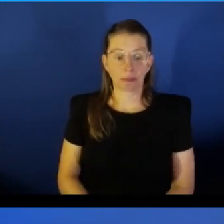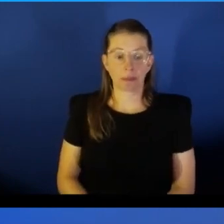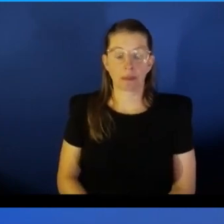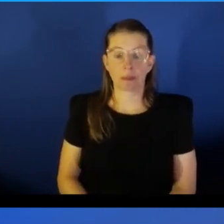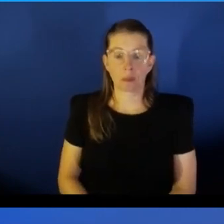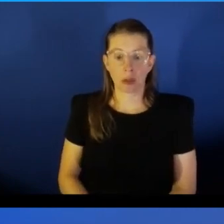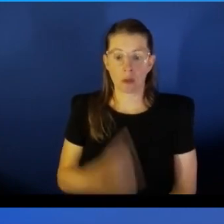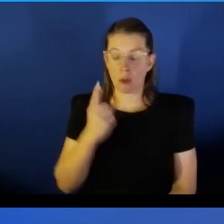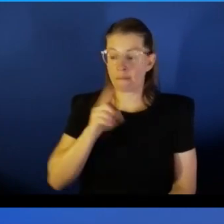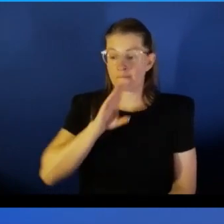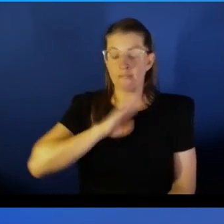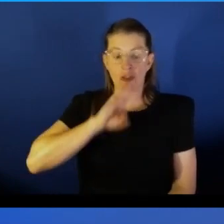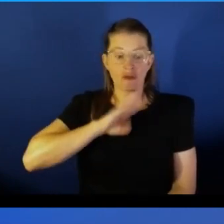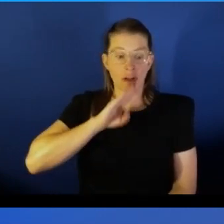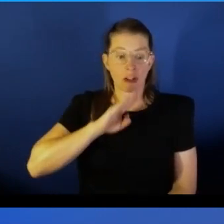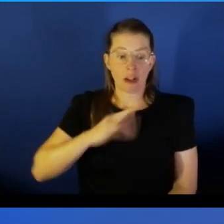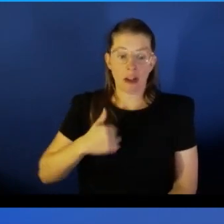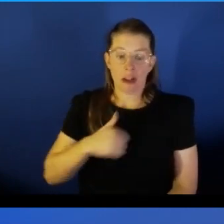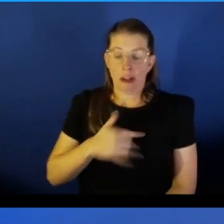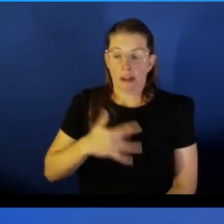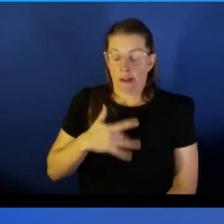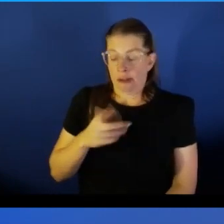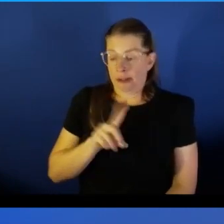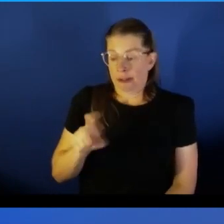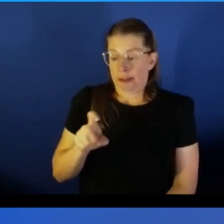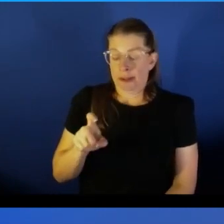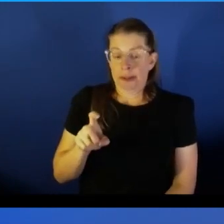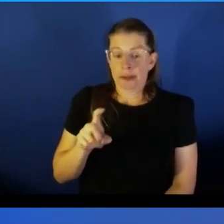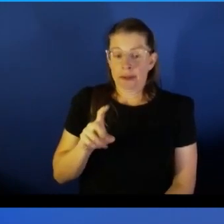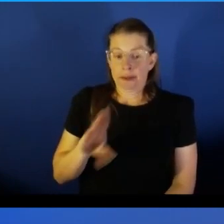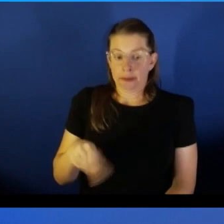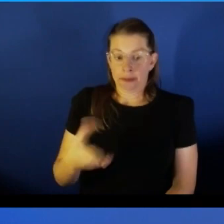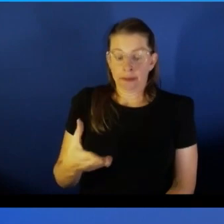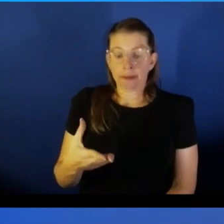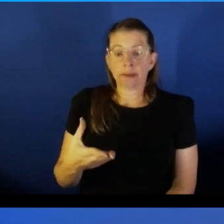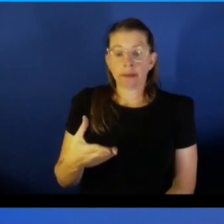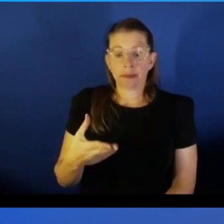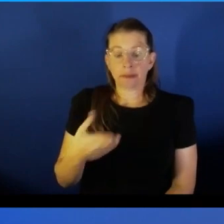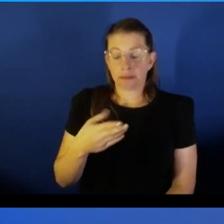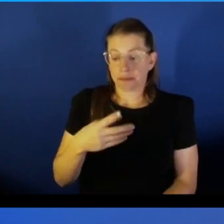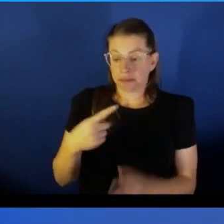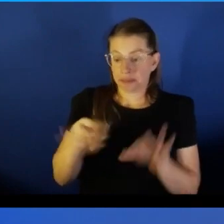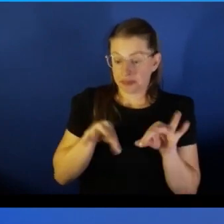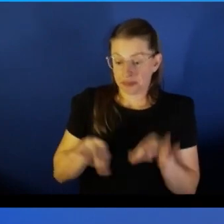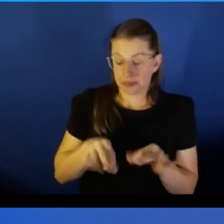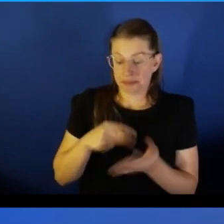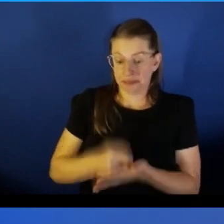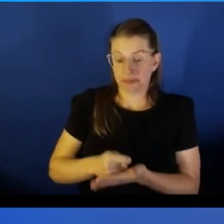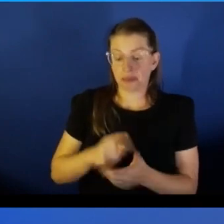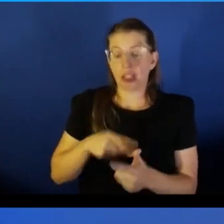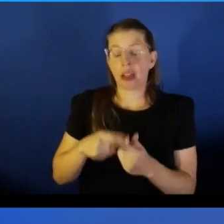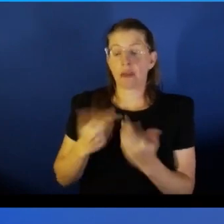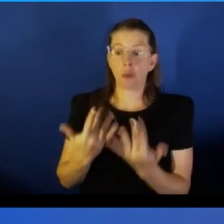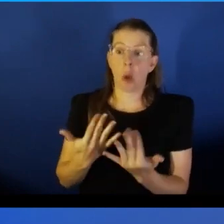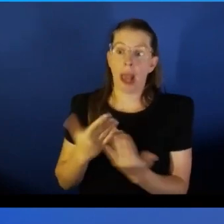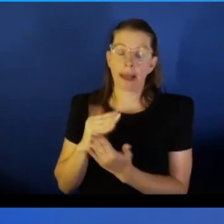feel when we make a diagnosis and we talk about therapy, and then there's huge wait list. And more providers